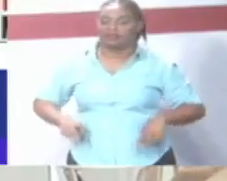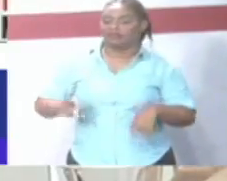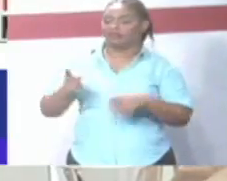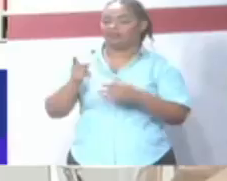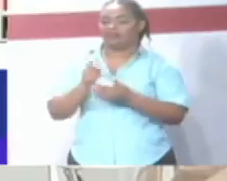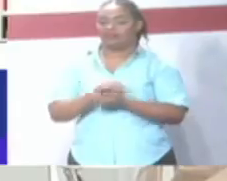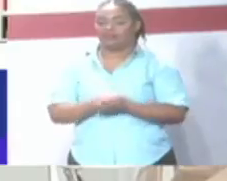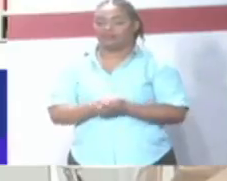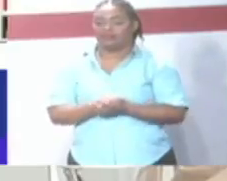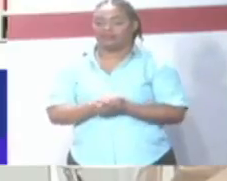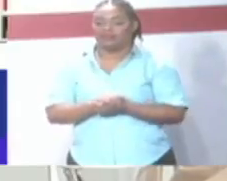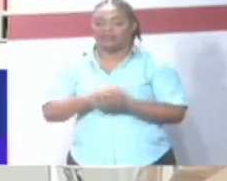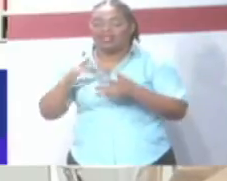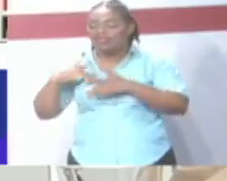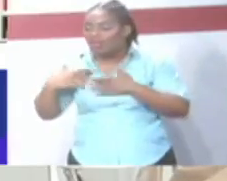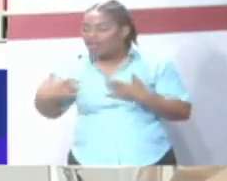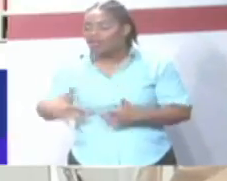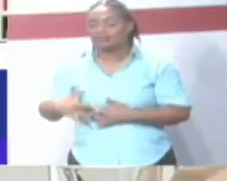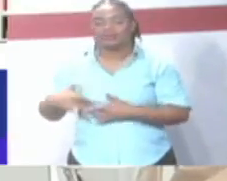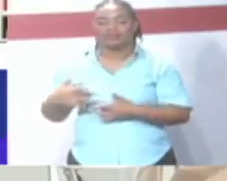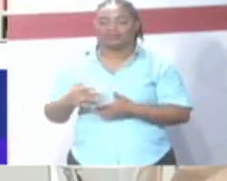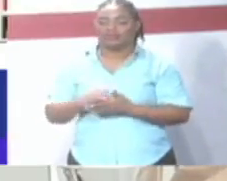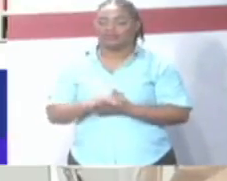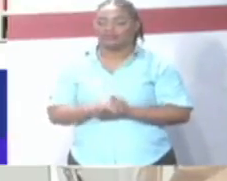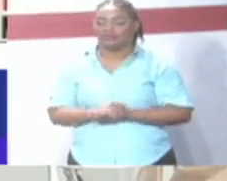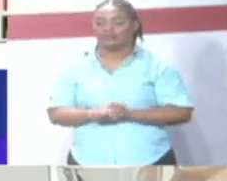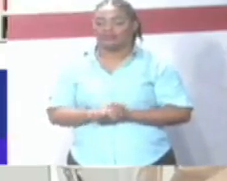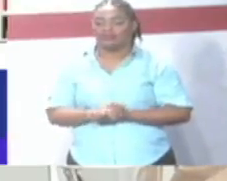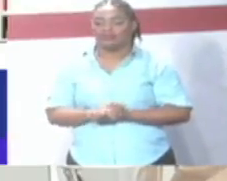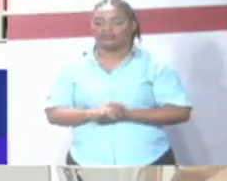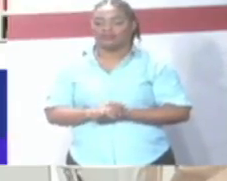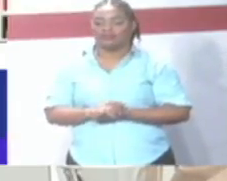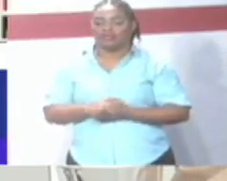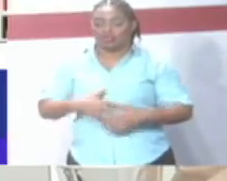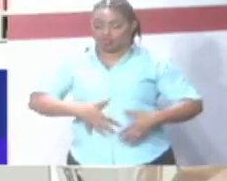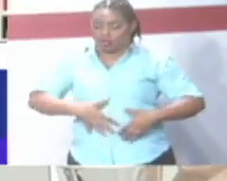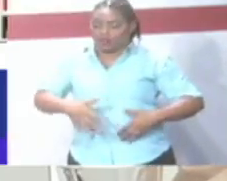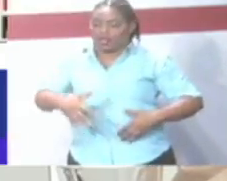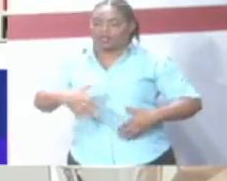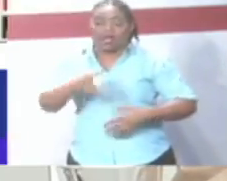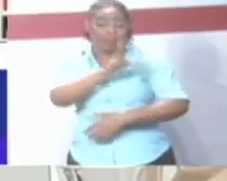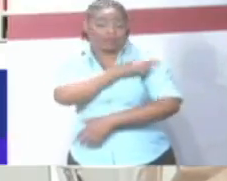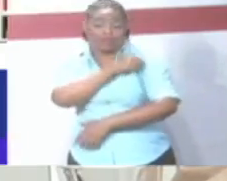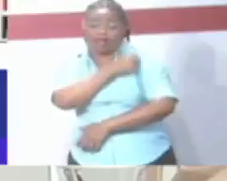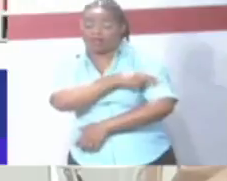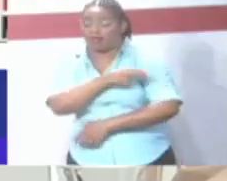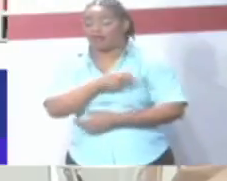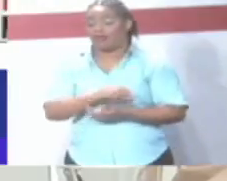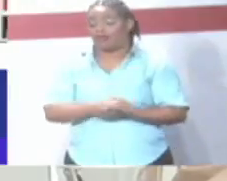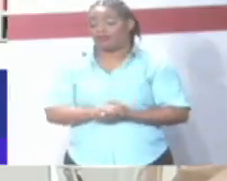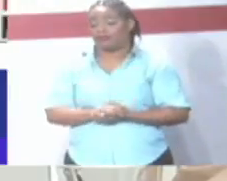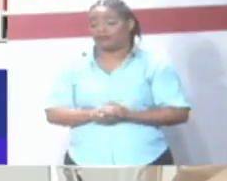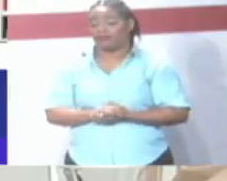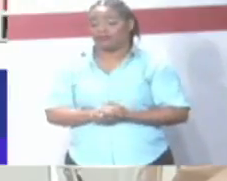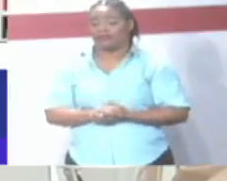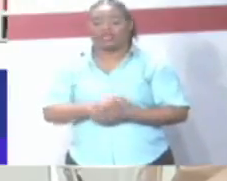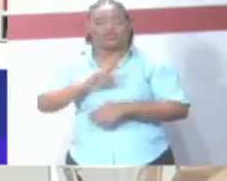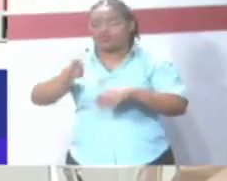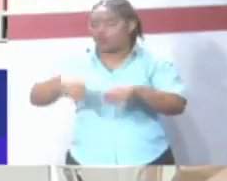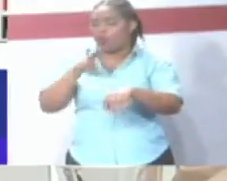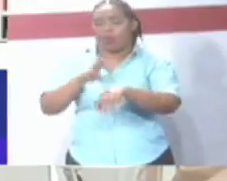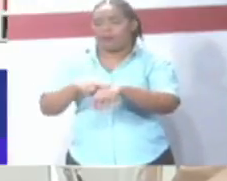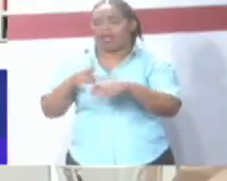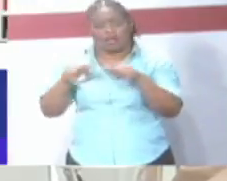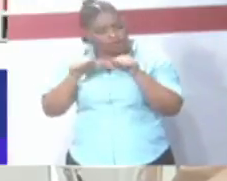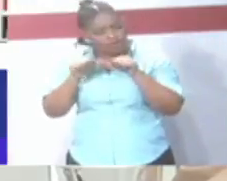procedures, and so on. We fund the maternity hospitals. We fund everything in the normal healthcare system, right? So I